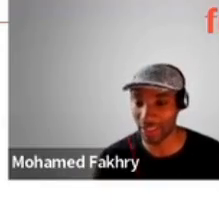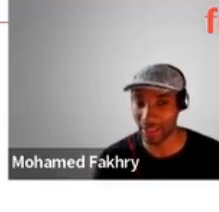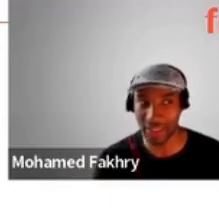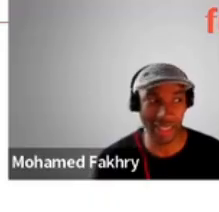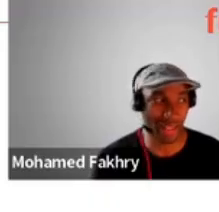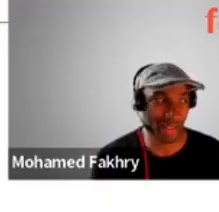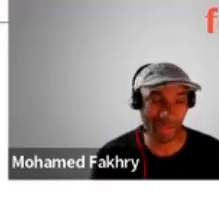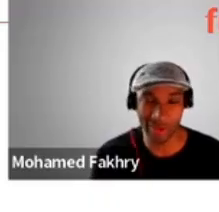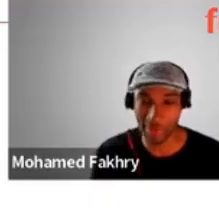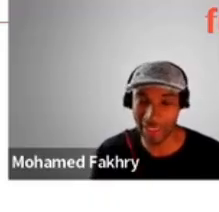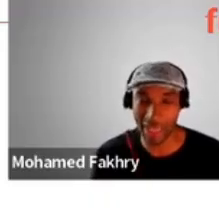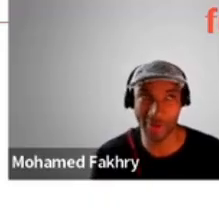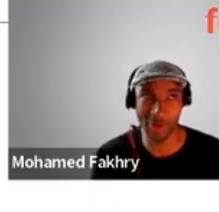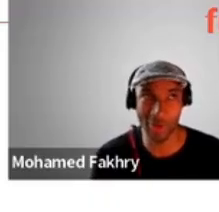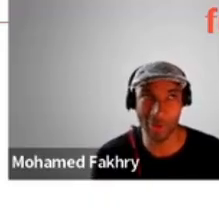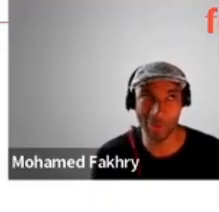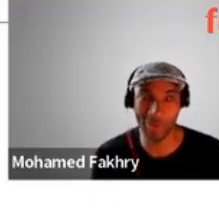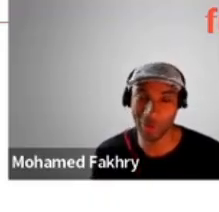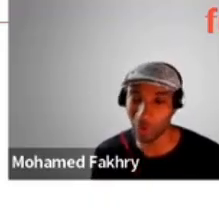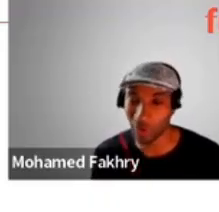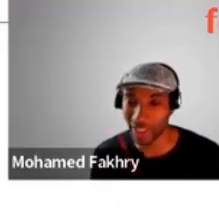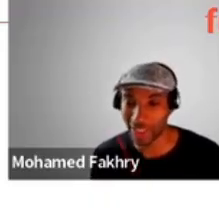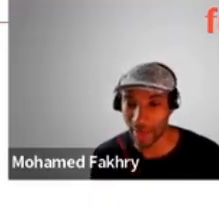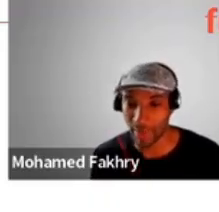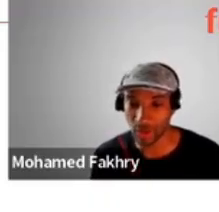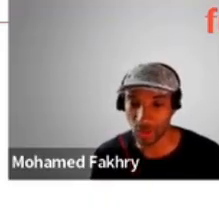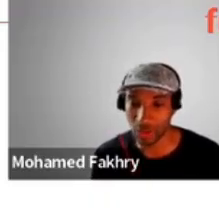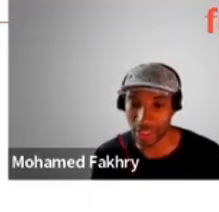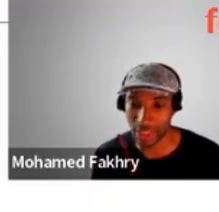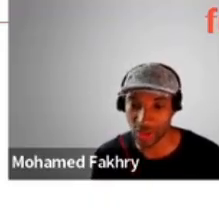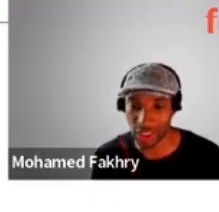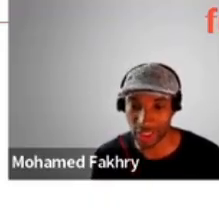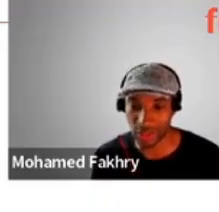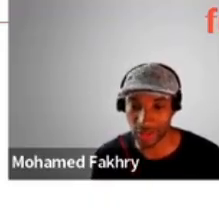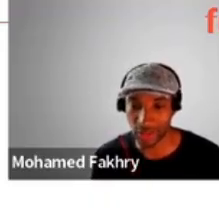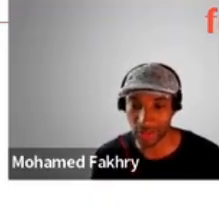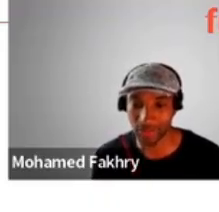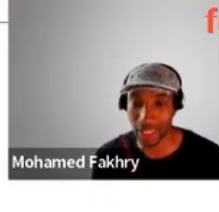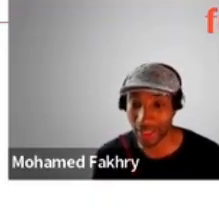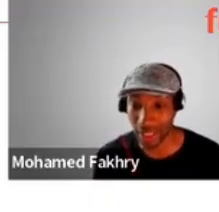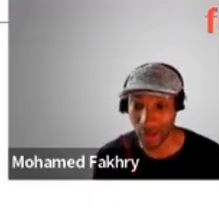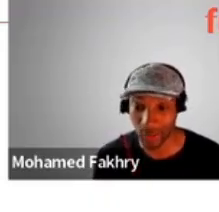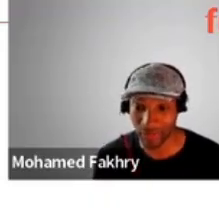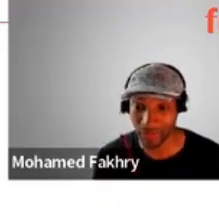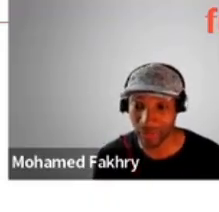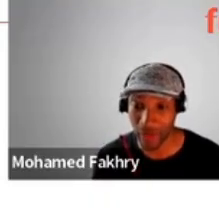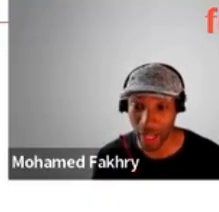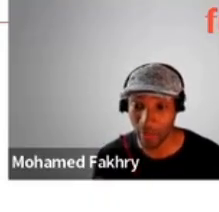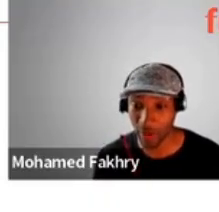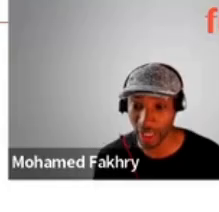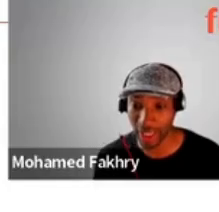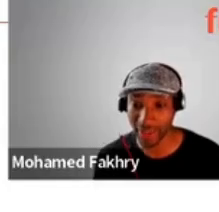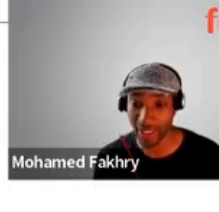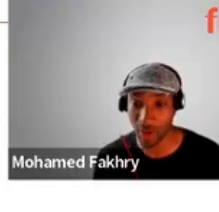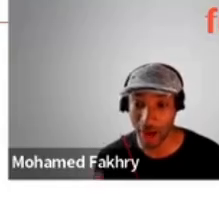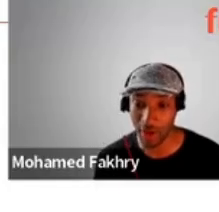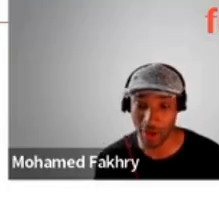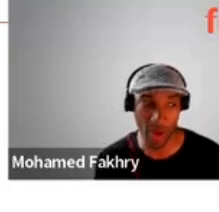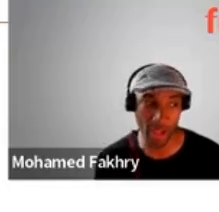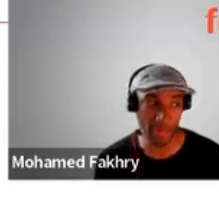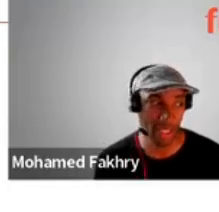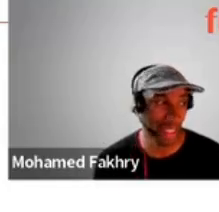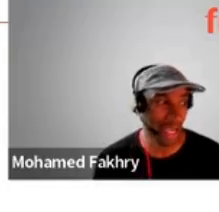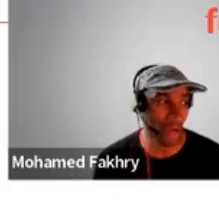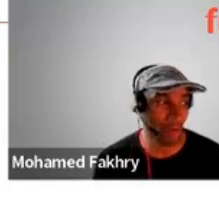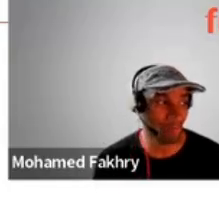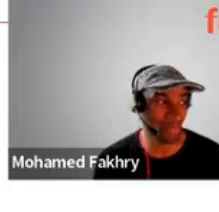other thing. Like sometimes, we don't really think about those little changes, and they are really very important, and they go a long